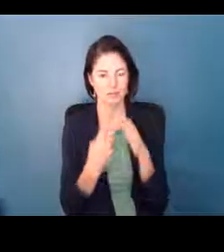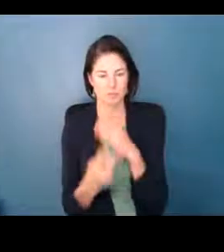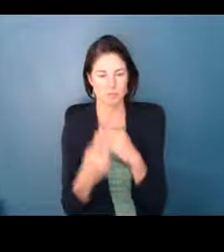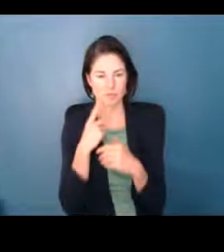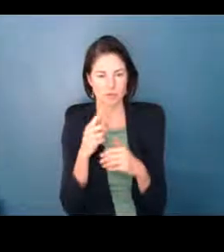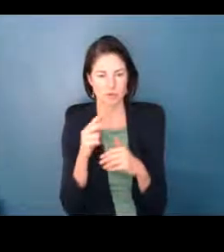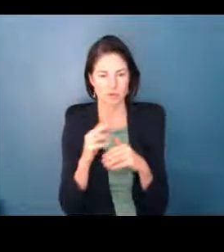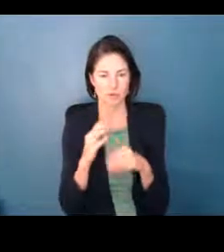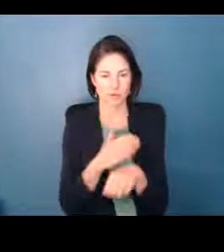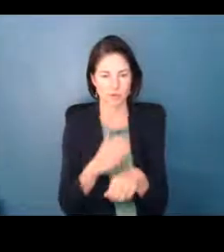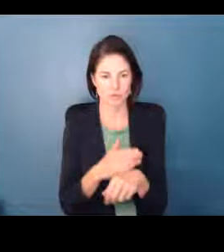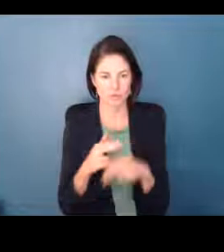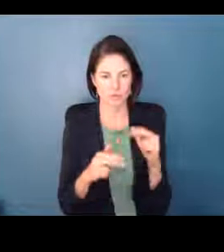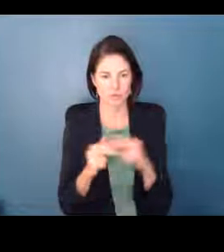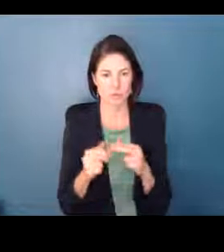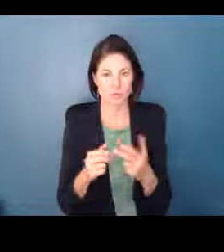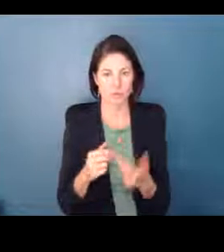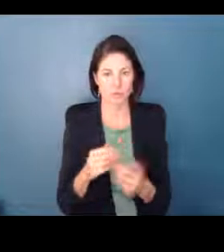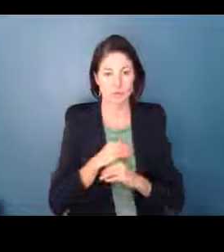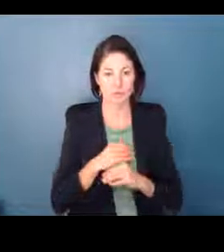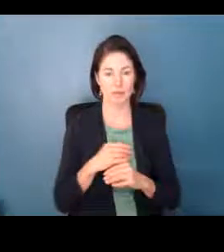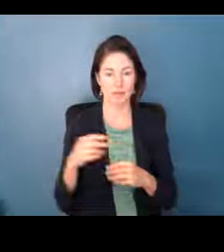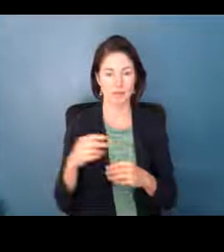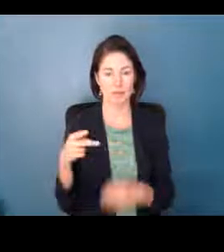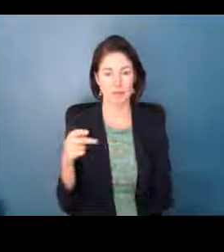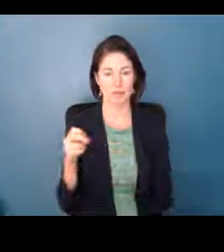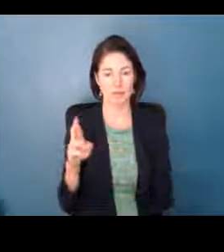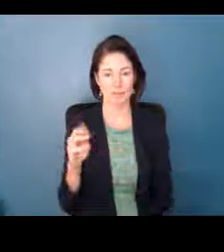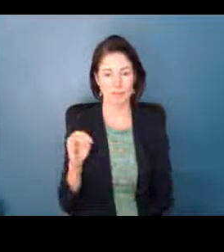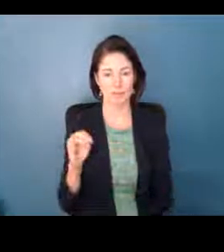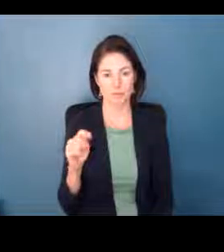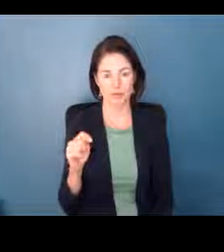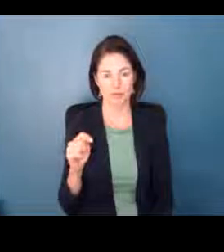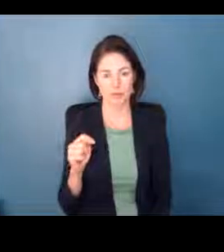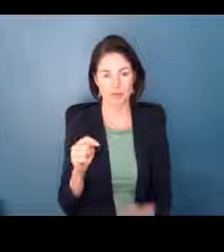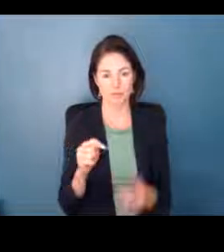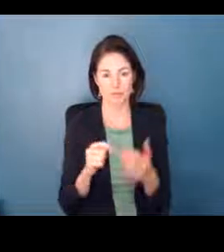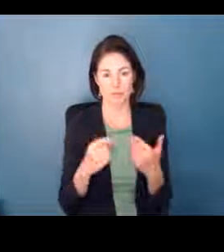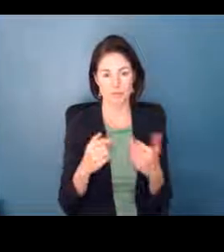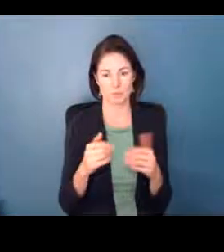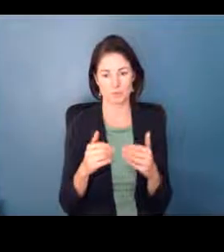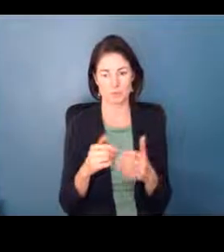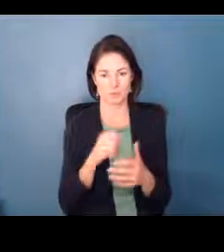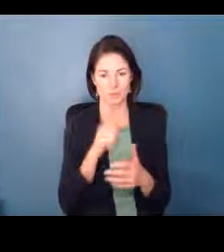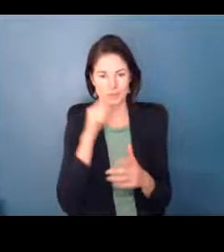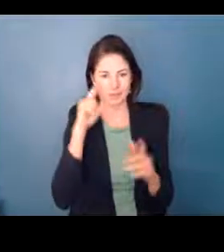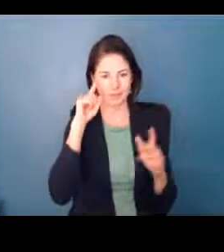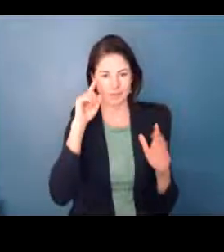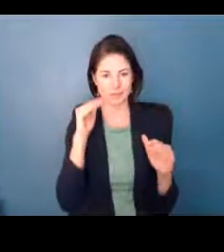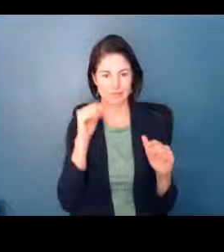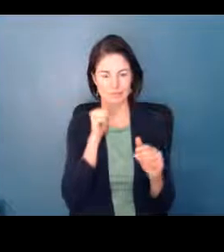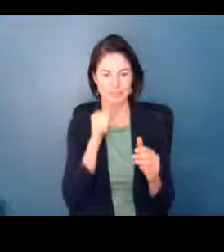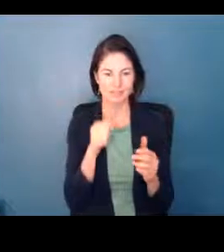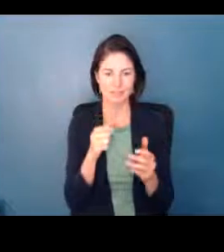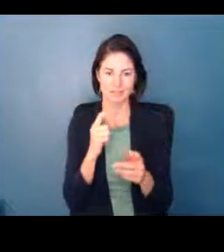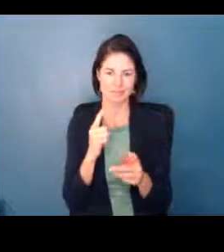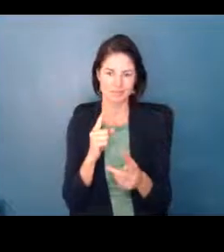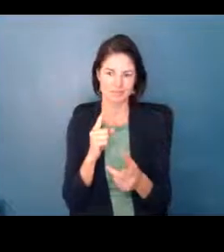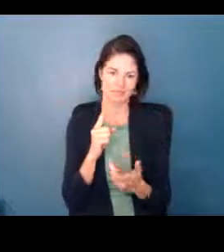needed to meet the environmental permit conditions was not fully anticipated by the department and therefore was not adequately accounted for at the time of the